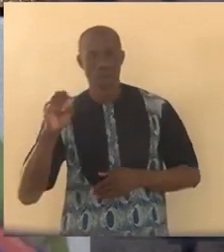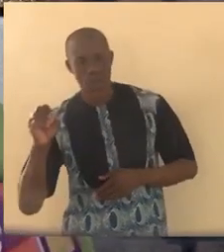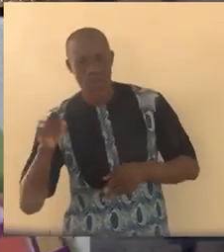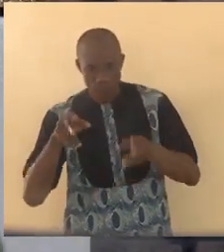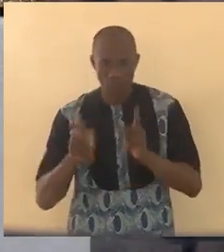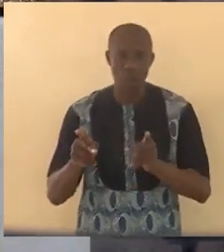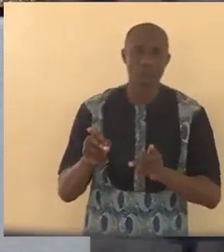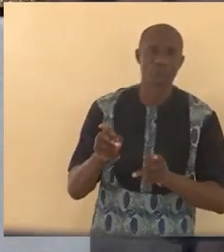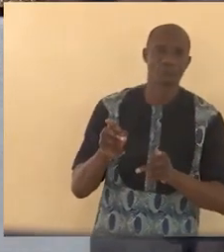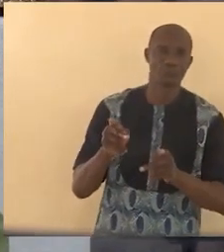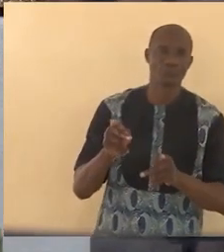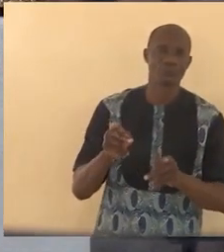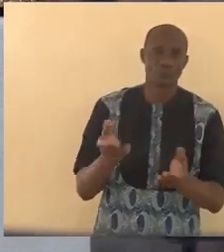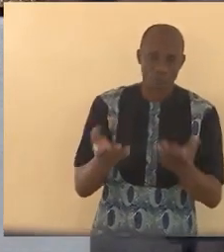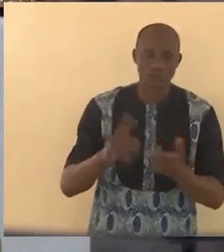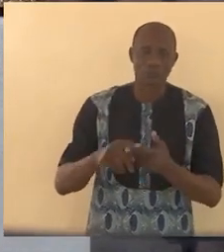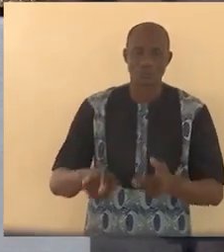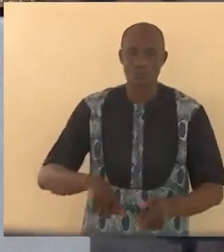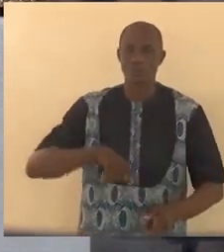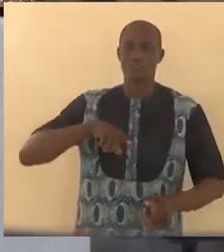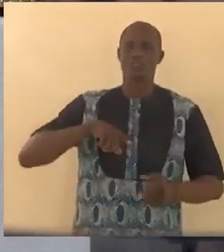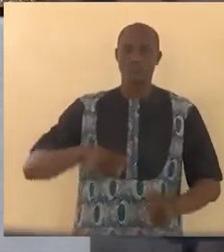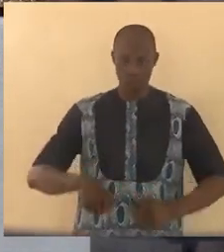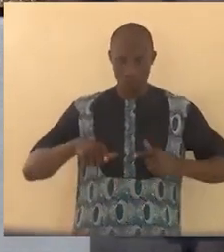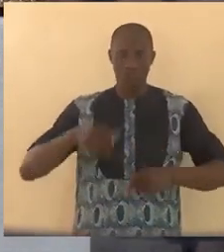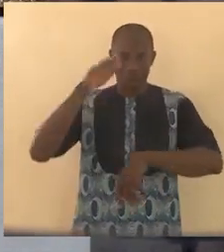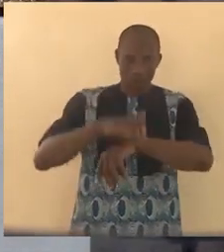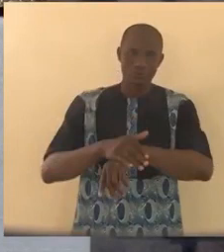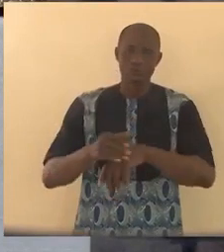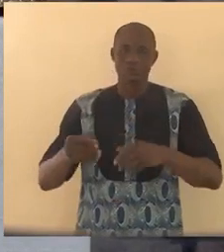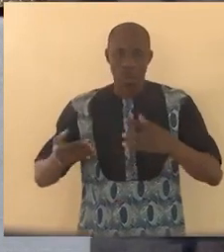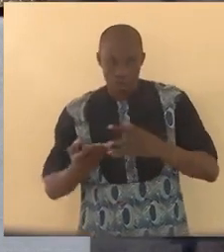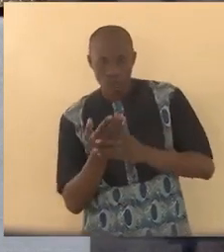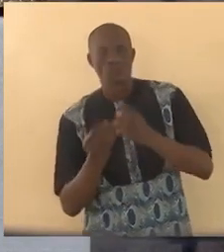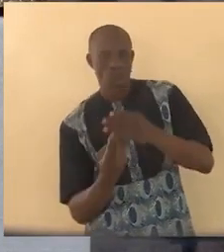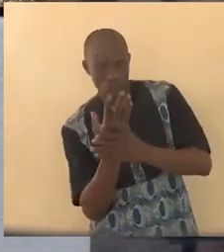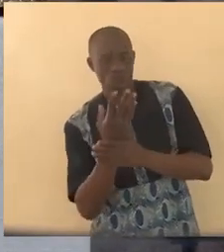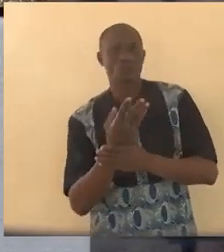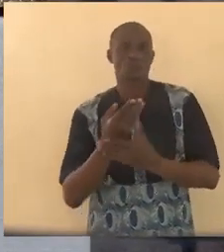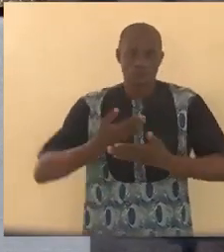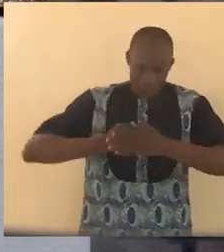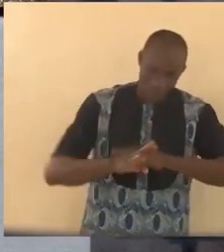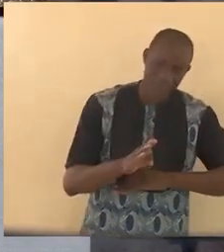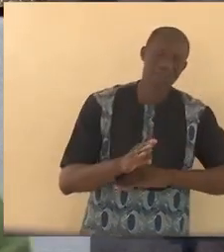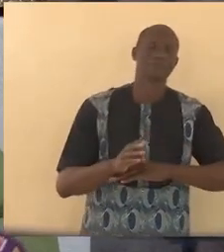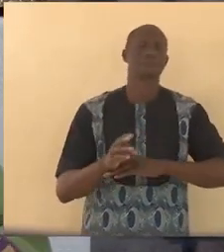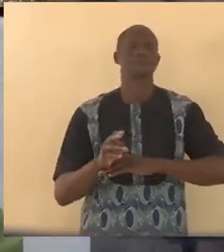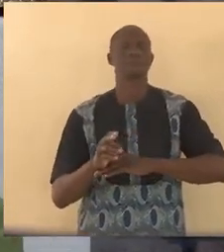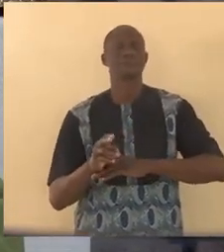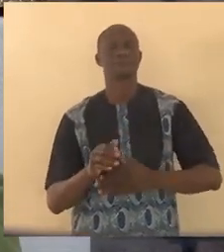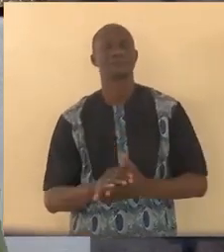So people live on, they want to live on through procreation, through heredity, through achievements. You